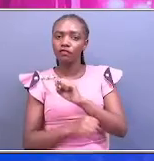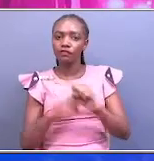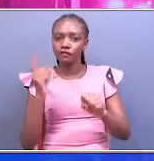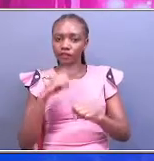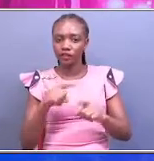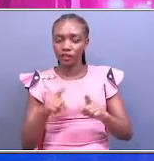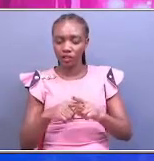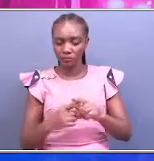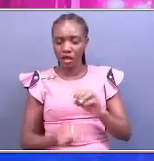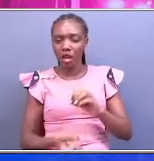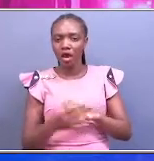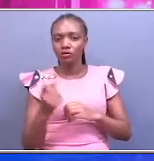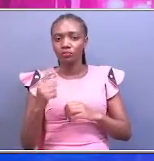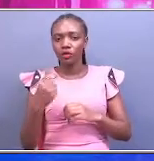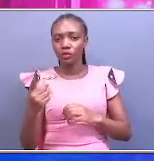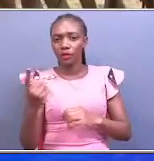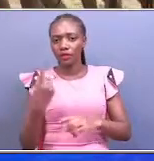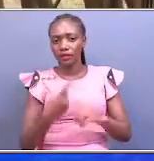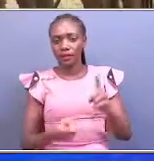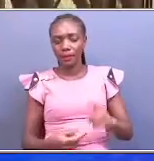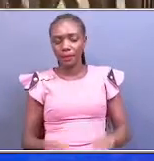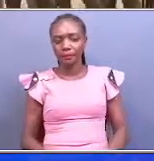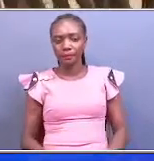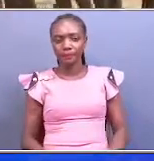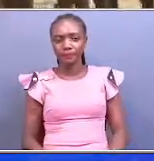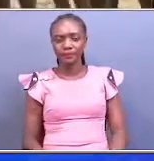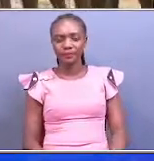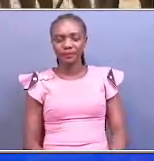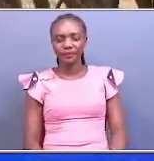in January this year. Chichi Josephine reports from Nakuru.